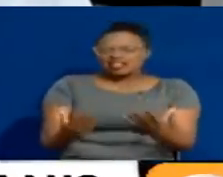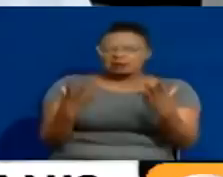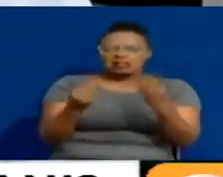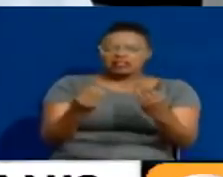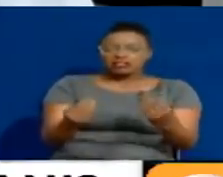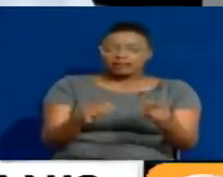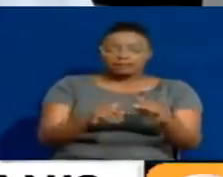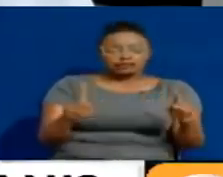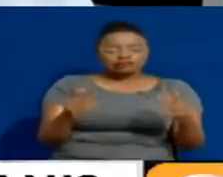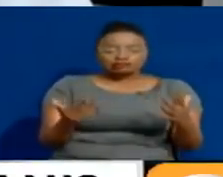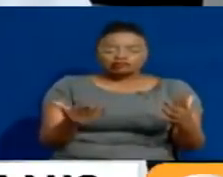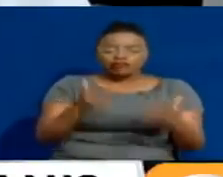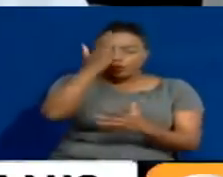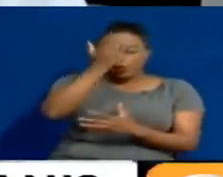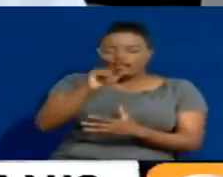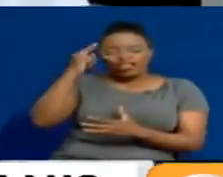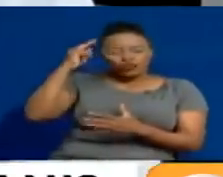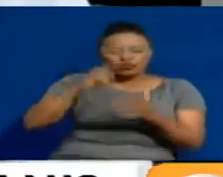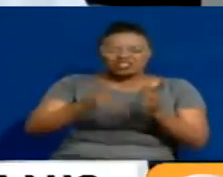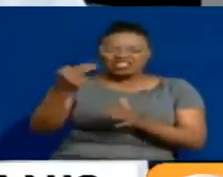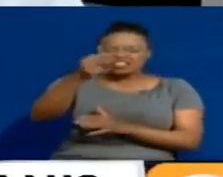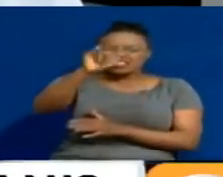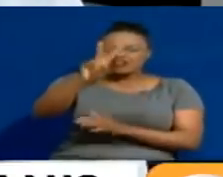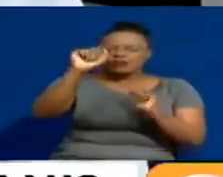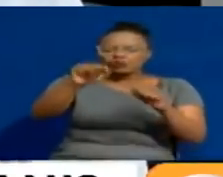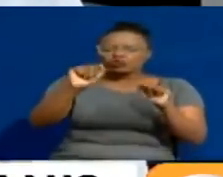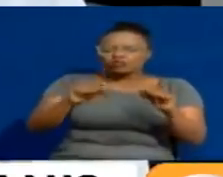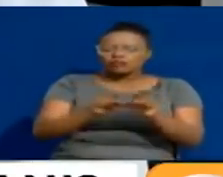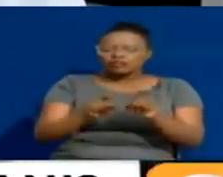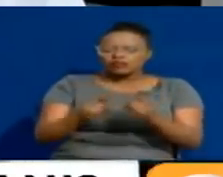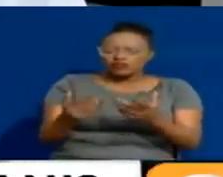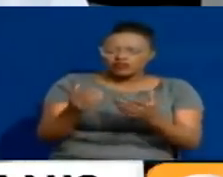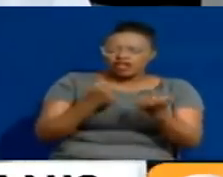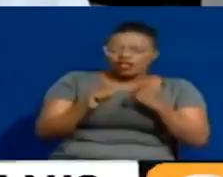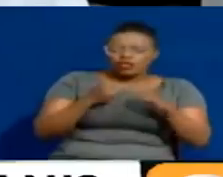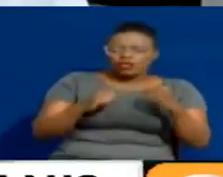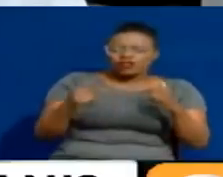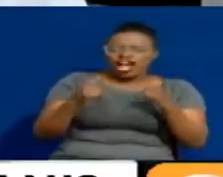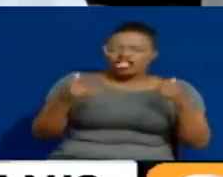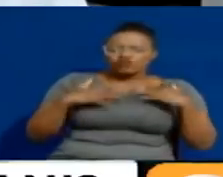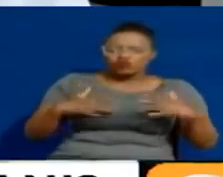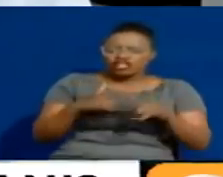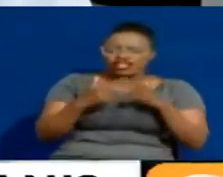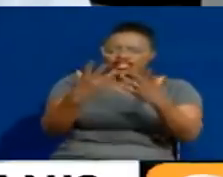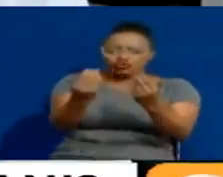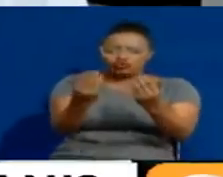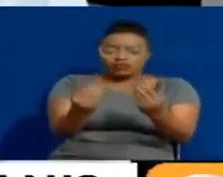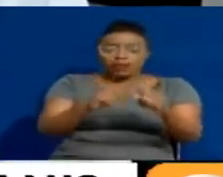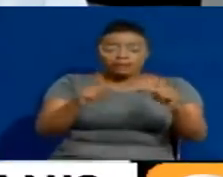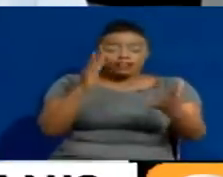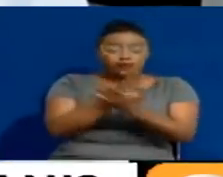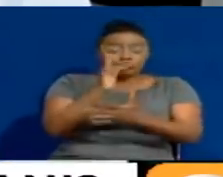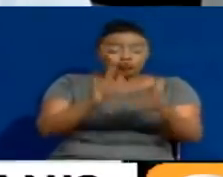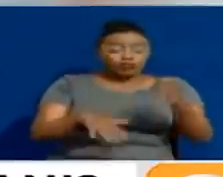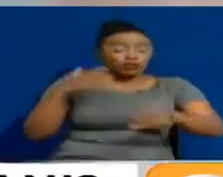easy, because they thought, because HIV can stimulate neutralizing antibodies, therefore it should be easy. The fact of the